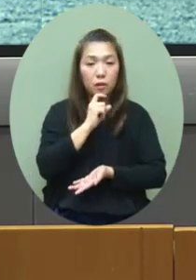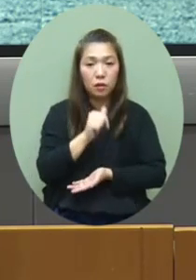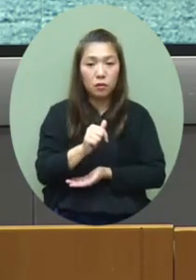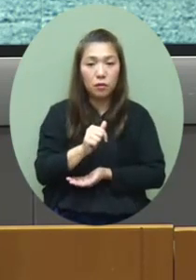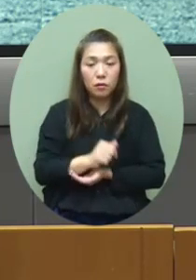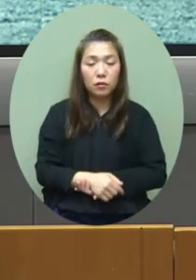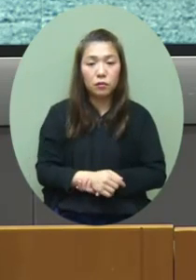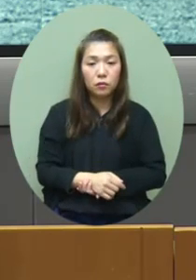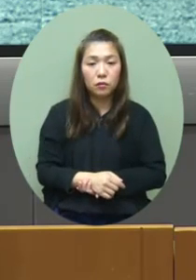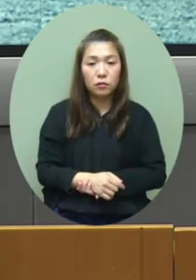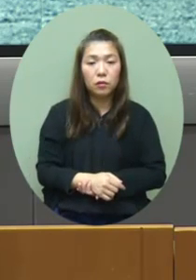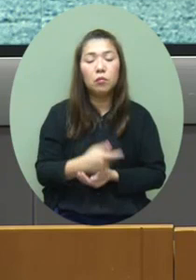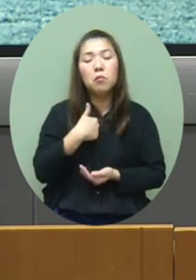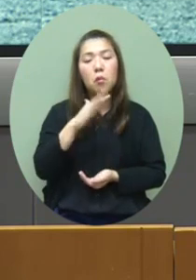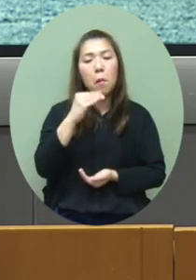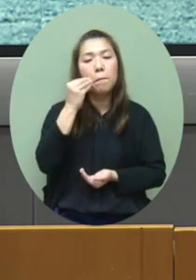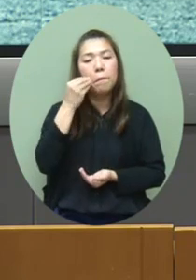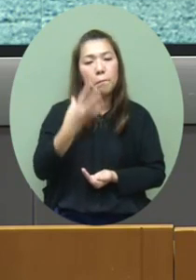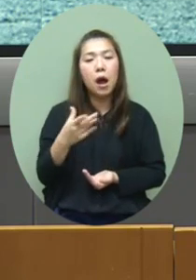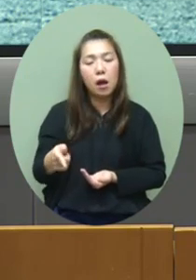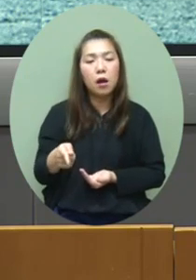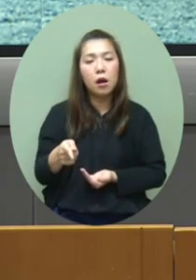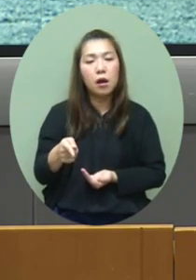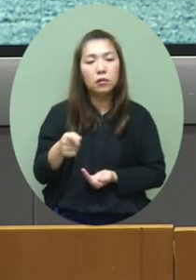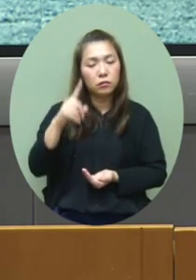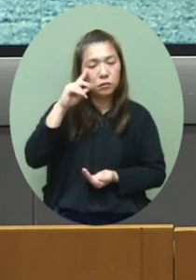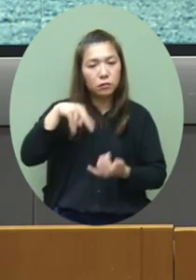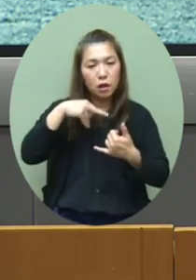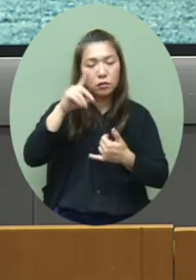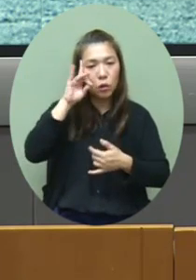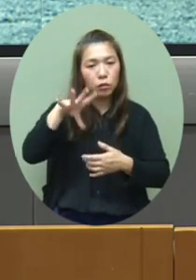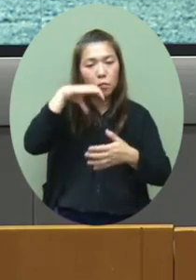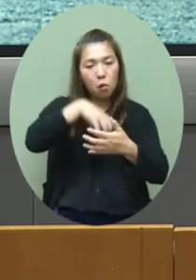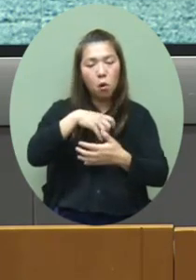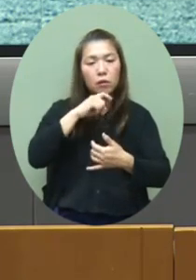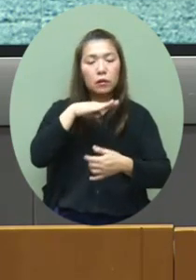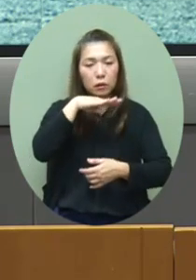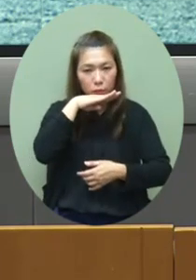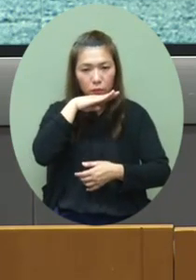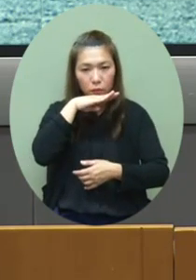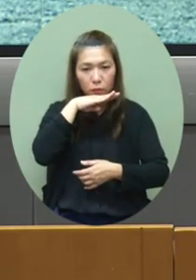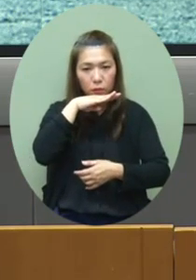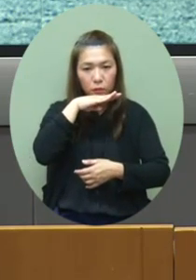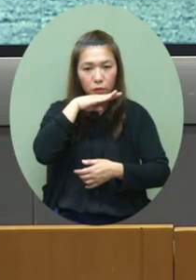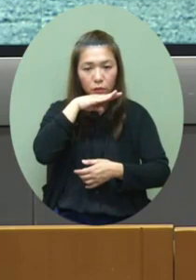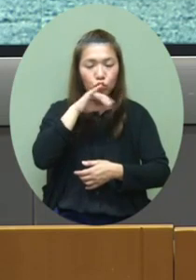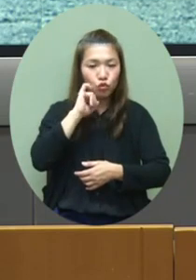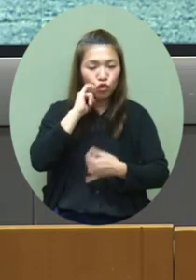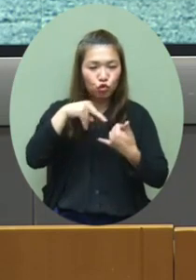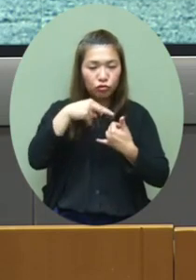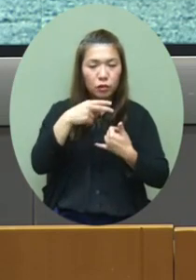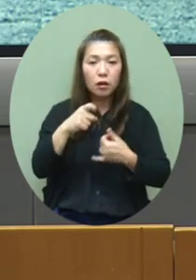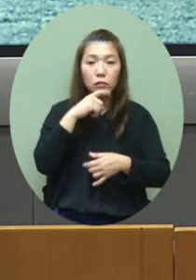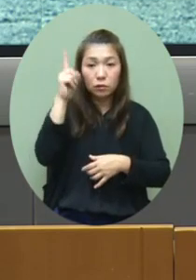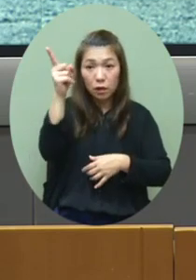to stay in the hotel to wait for the second PCR test so if two consecutive PCR test has